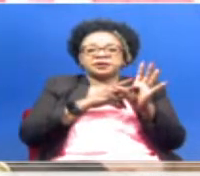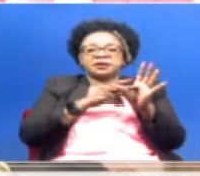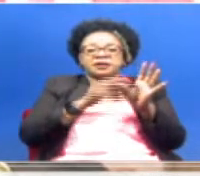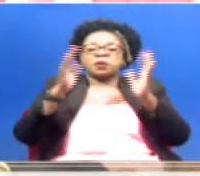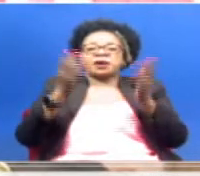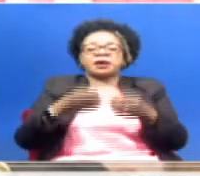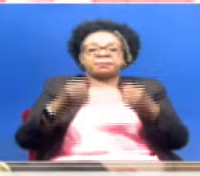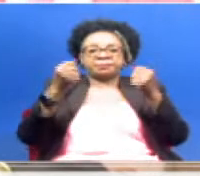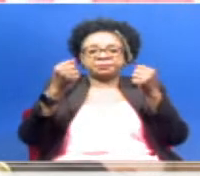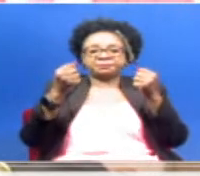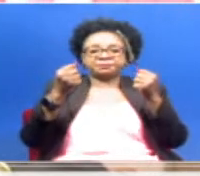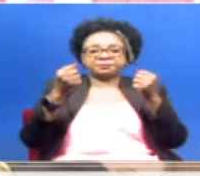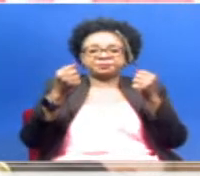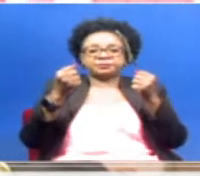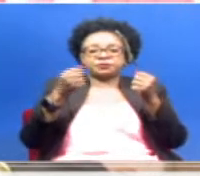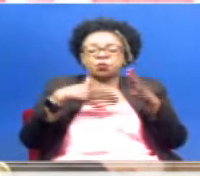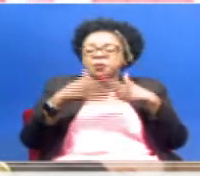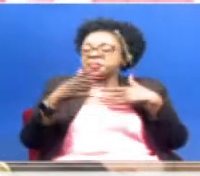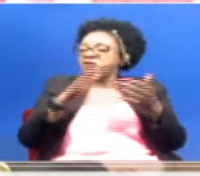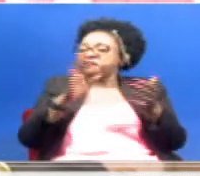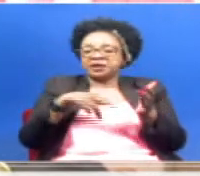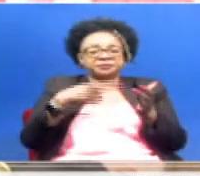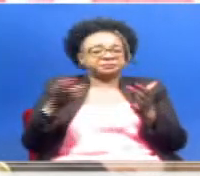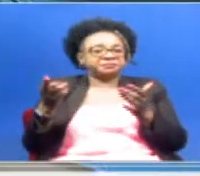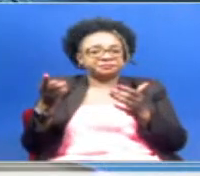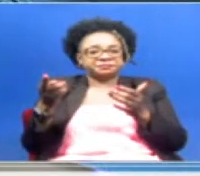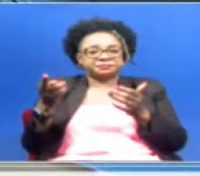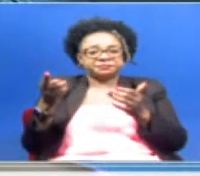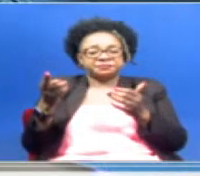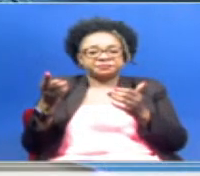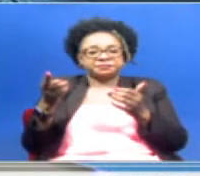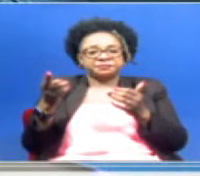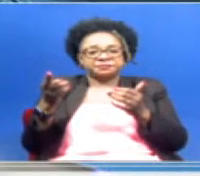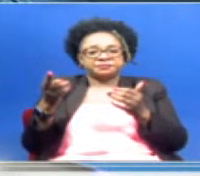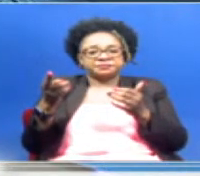without fail. And finally, get